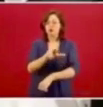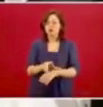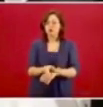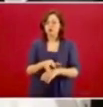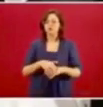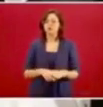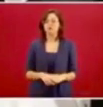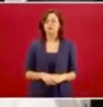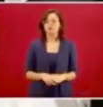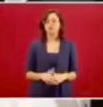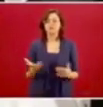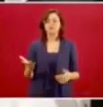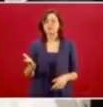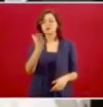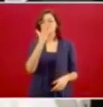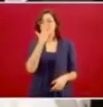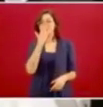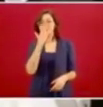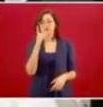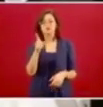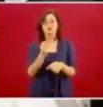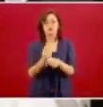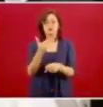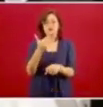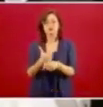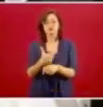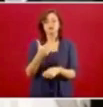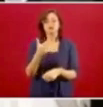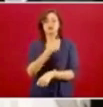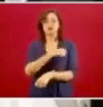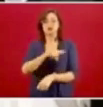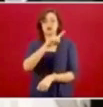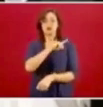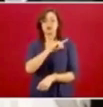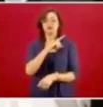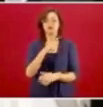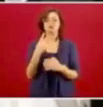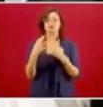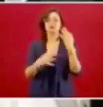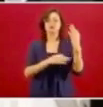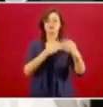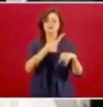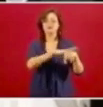abided by the measures implemented by the government, but some of them haven't. So, what is this